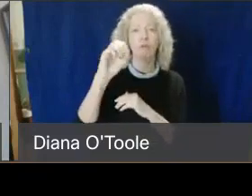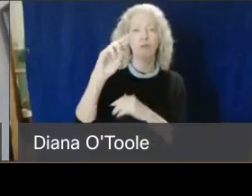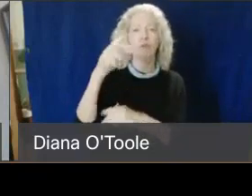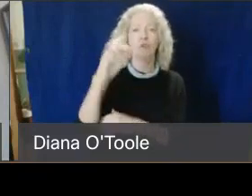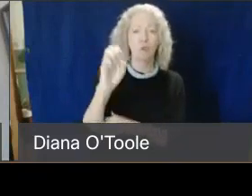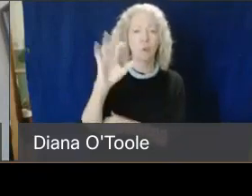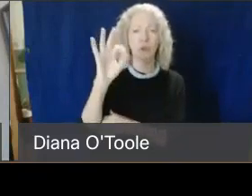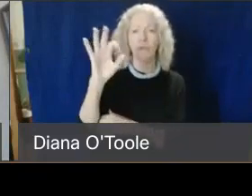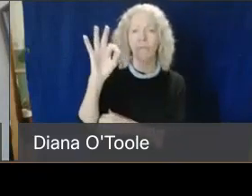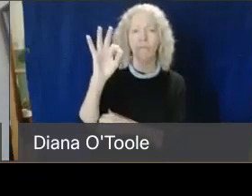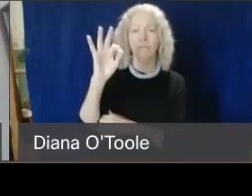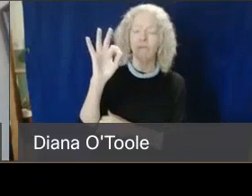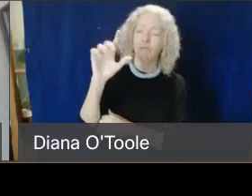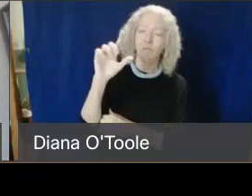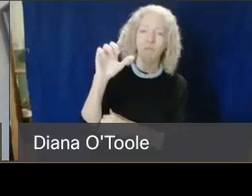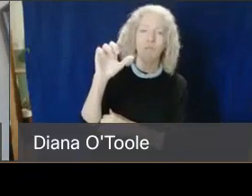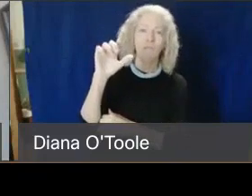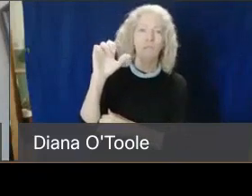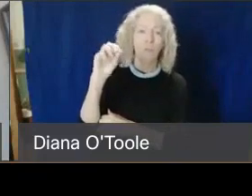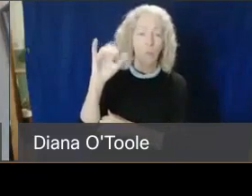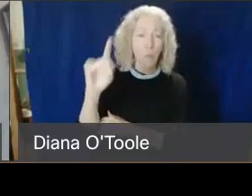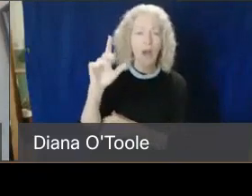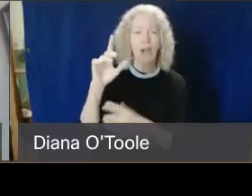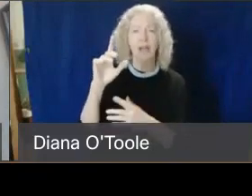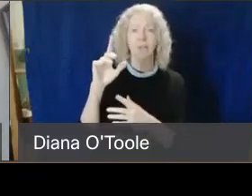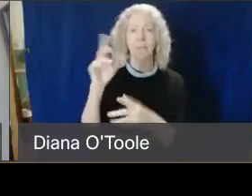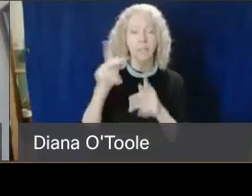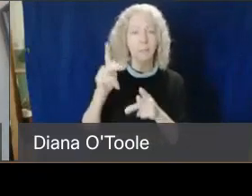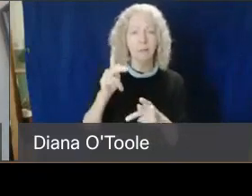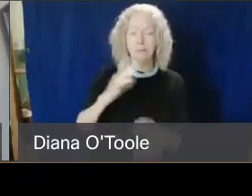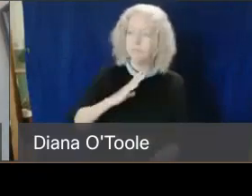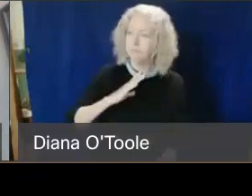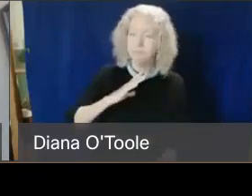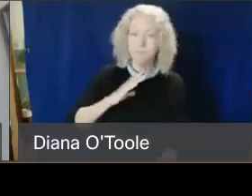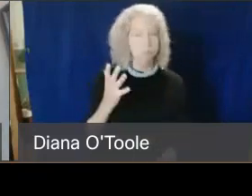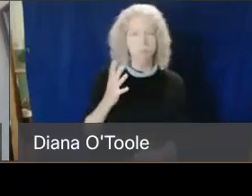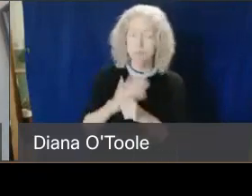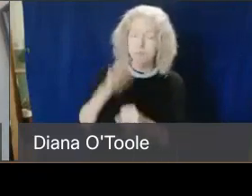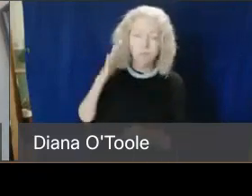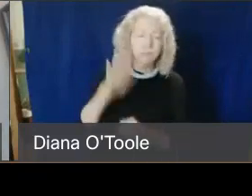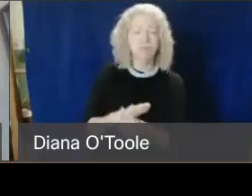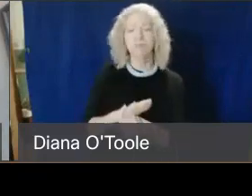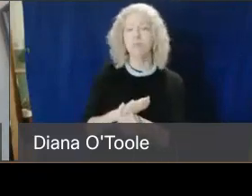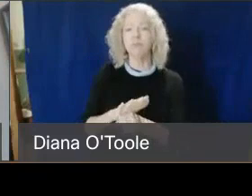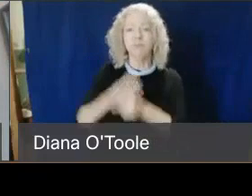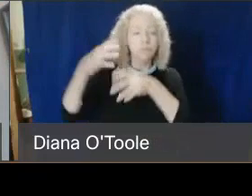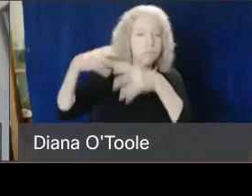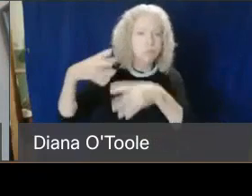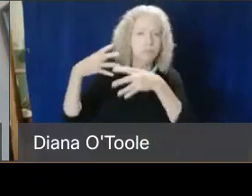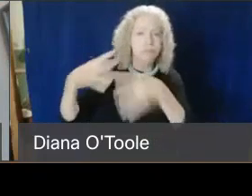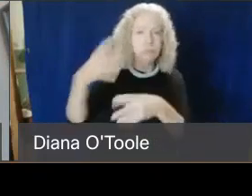incredible outrage and protests and voices that have risen up and new leaders rising